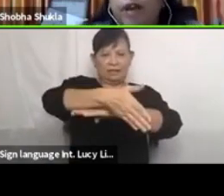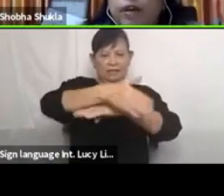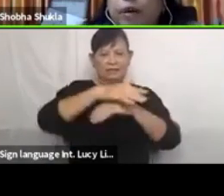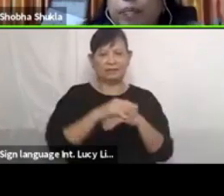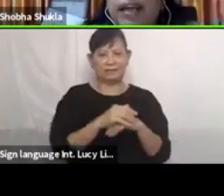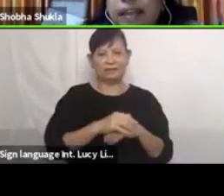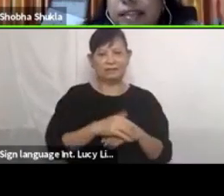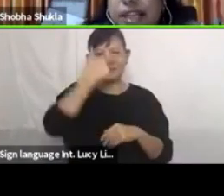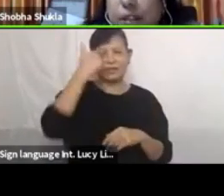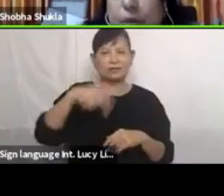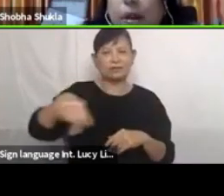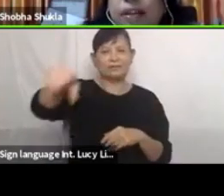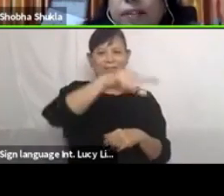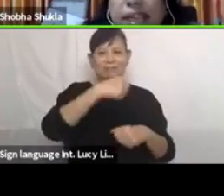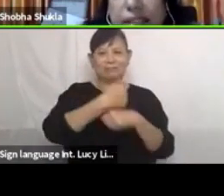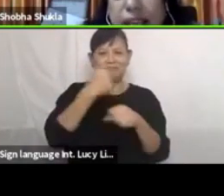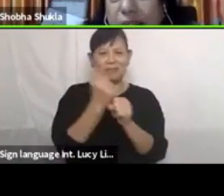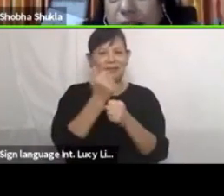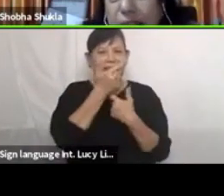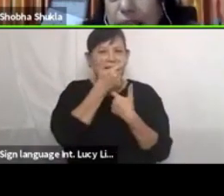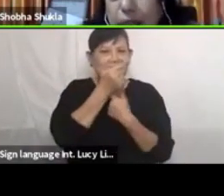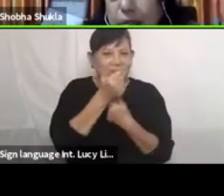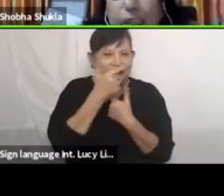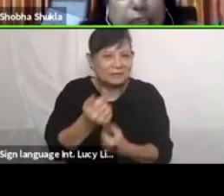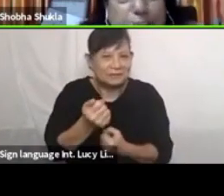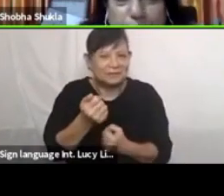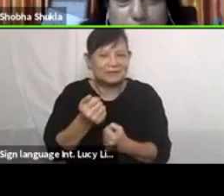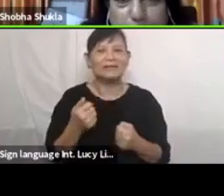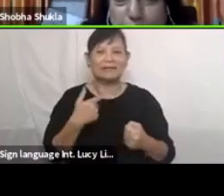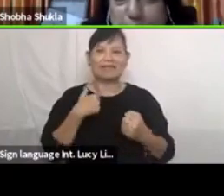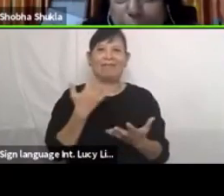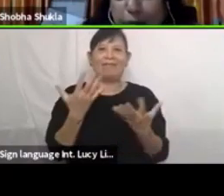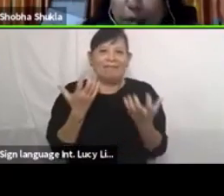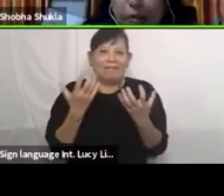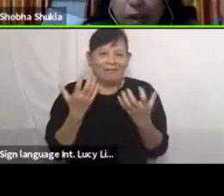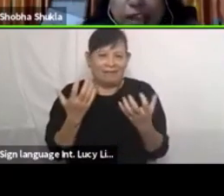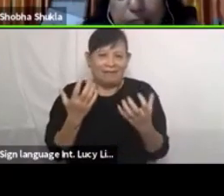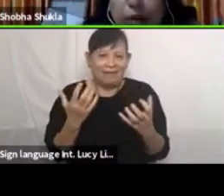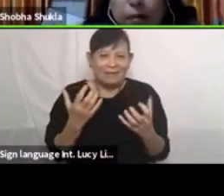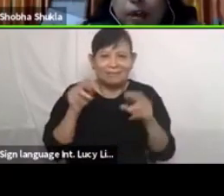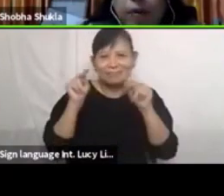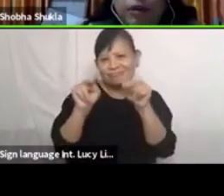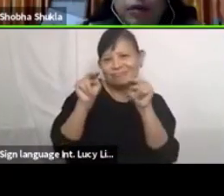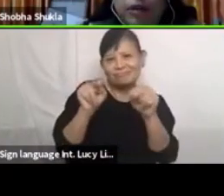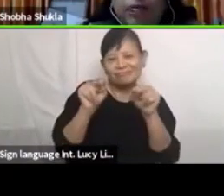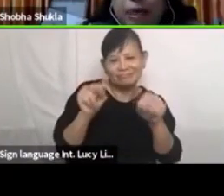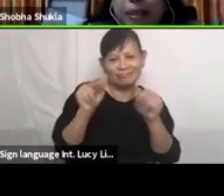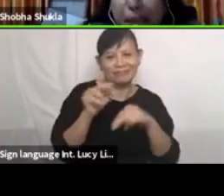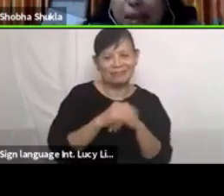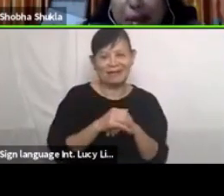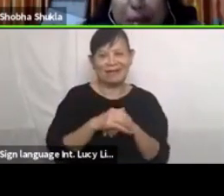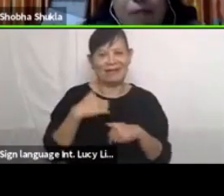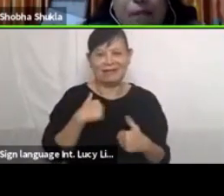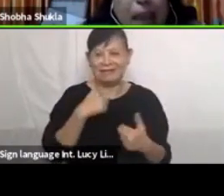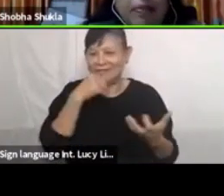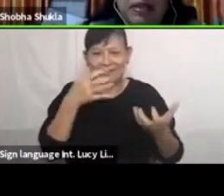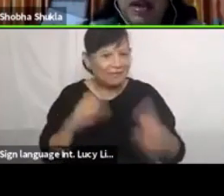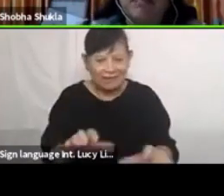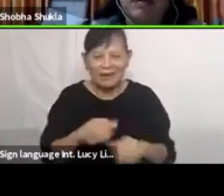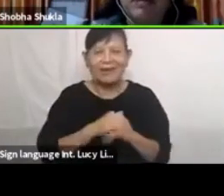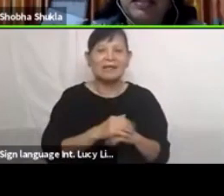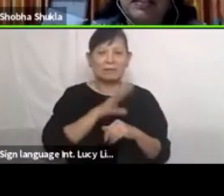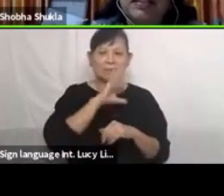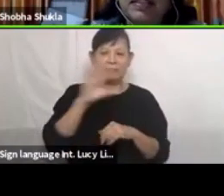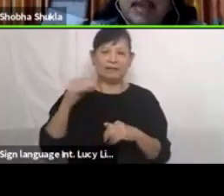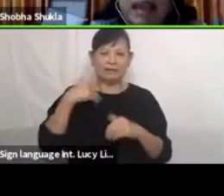you all. You made the session so interesting that we just did not want to leave. I still wouldn't want to leave, but then we have the